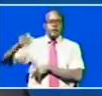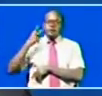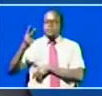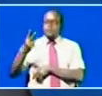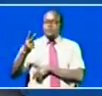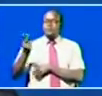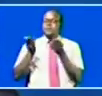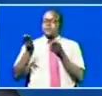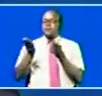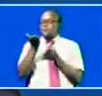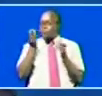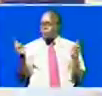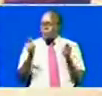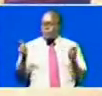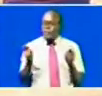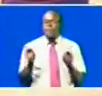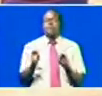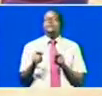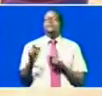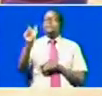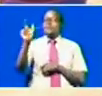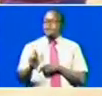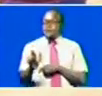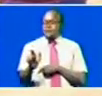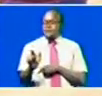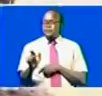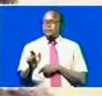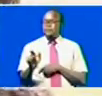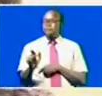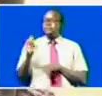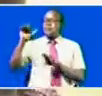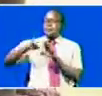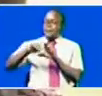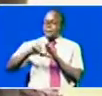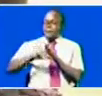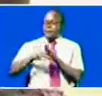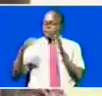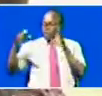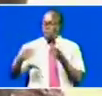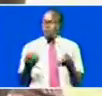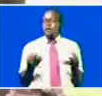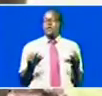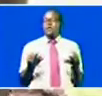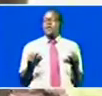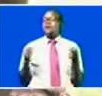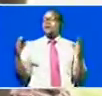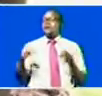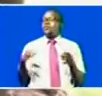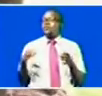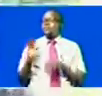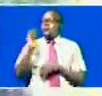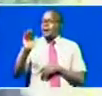services from witch doctors. The Italians from Venice in Italy, who are members of a yoga and herbalist group, also